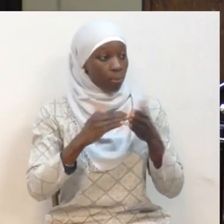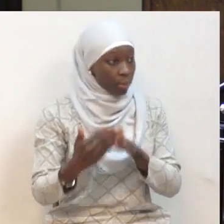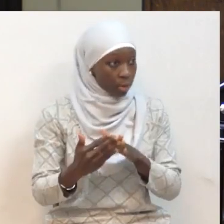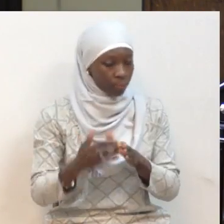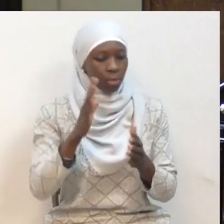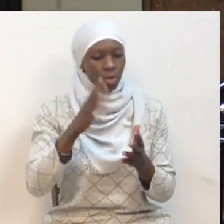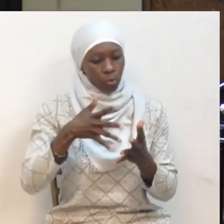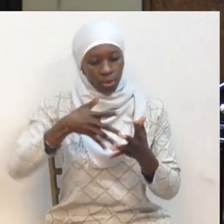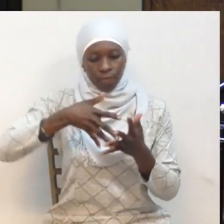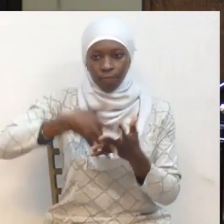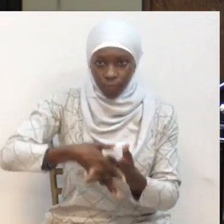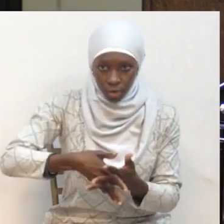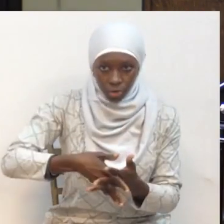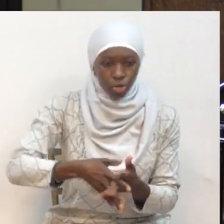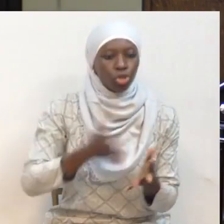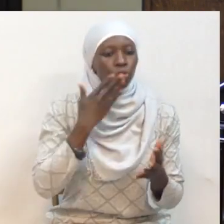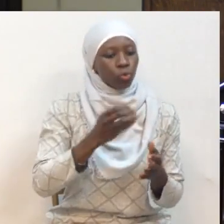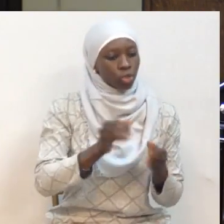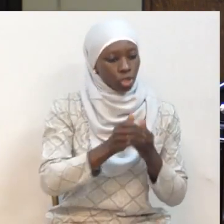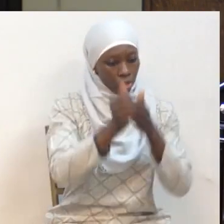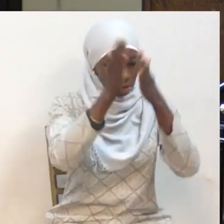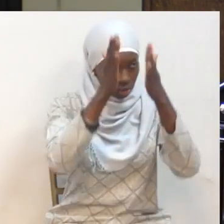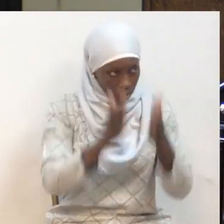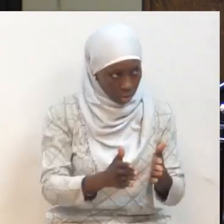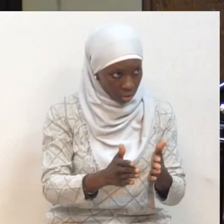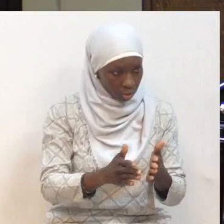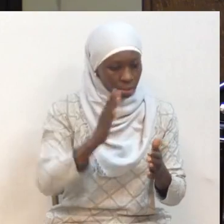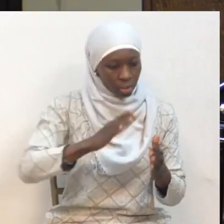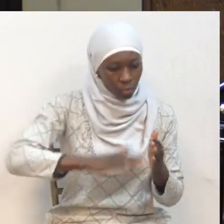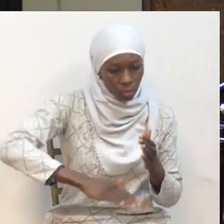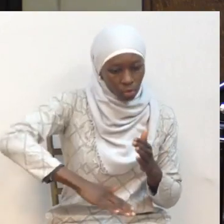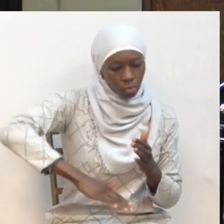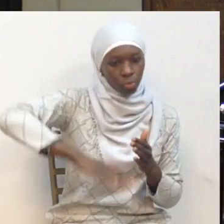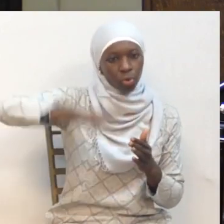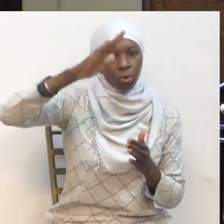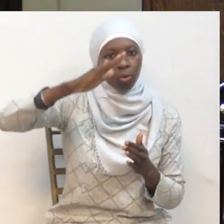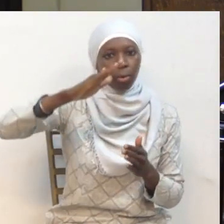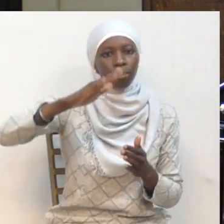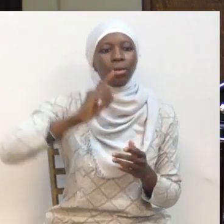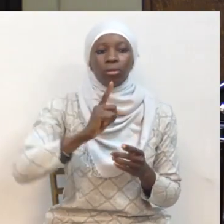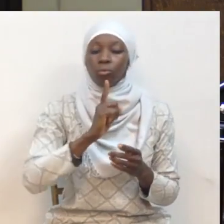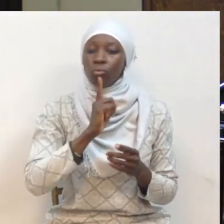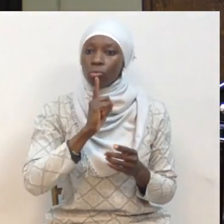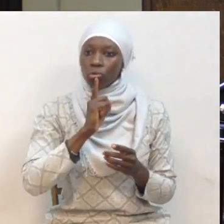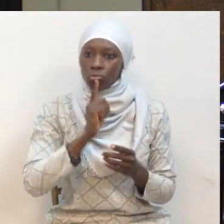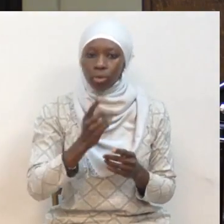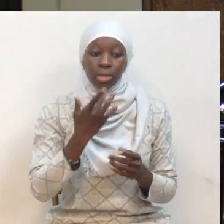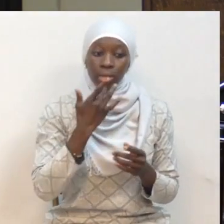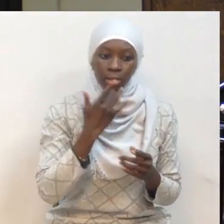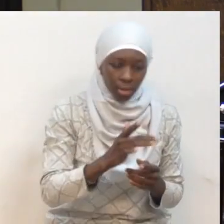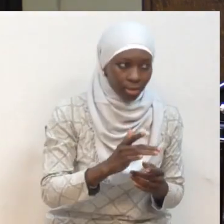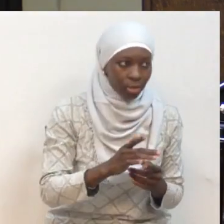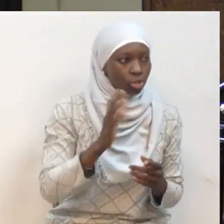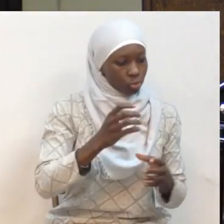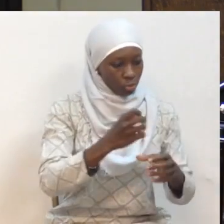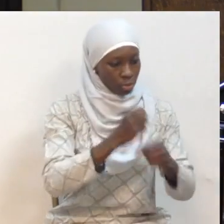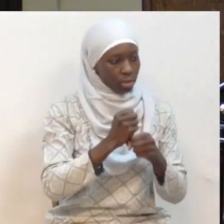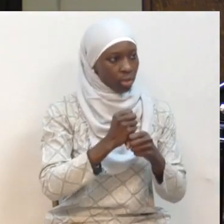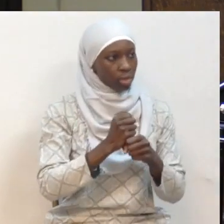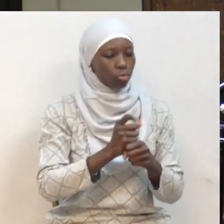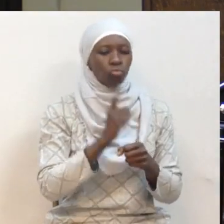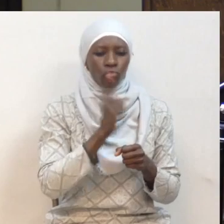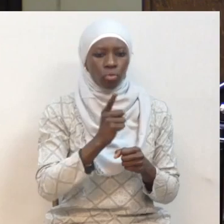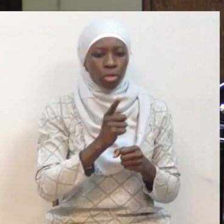grow up, then we are likely to get Muslim leaders. But so long as we are not practicing any of